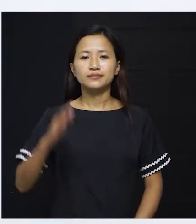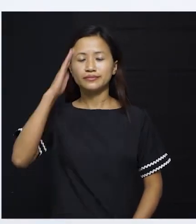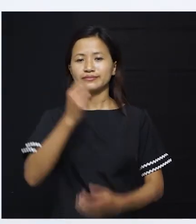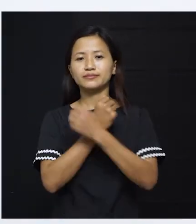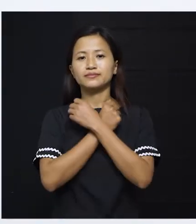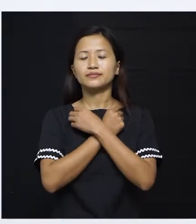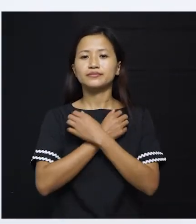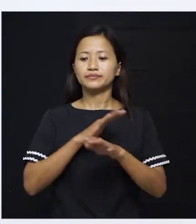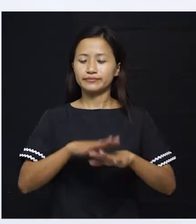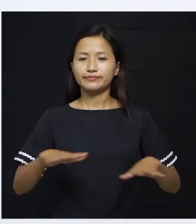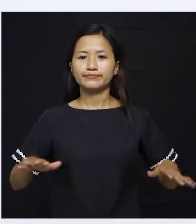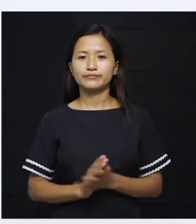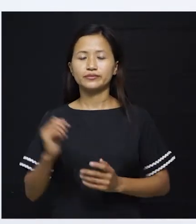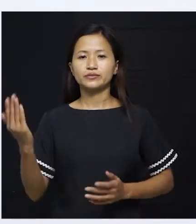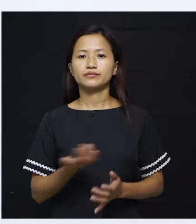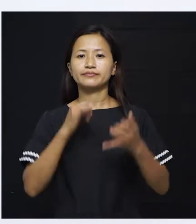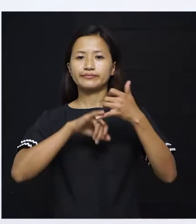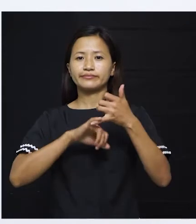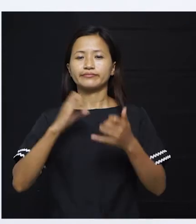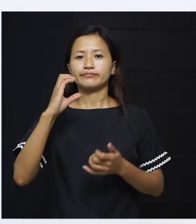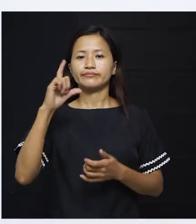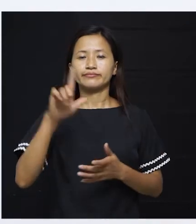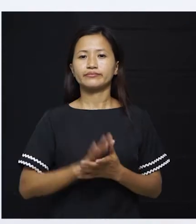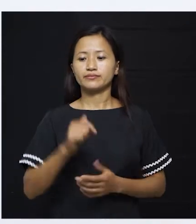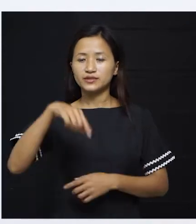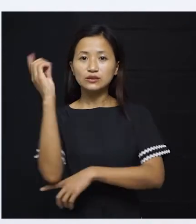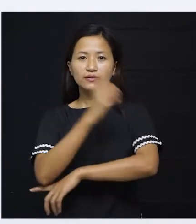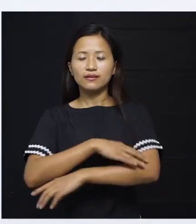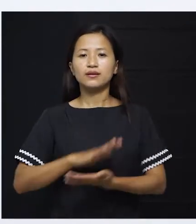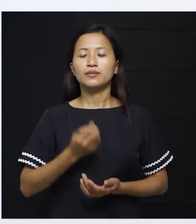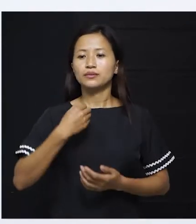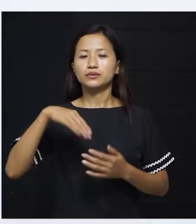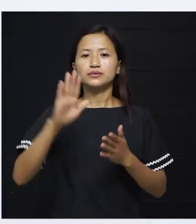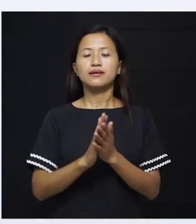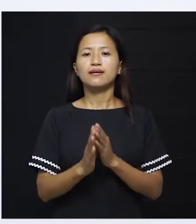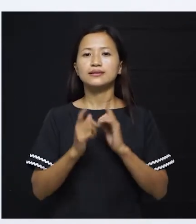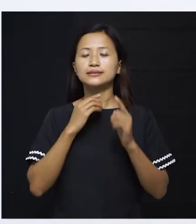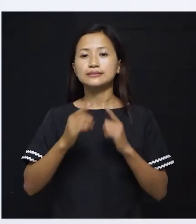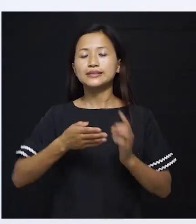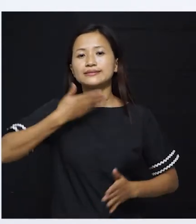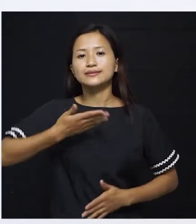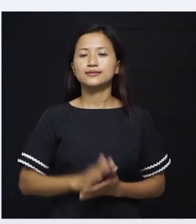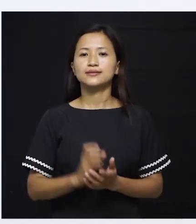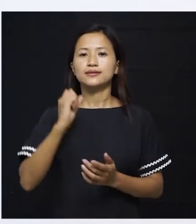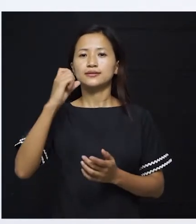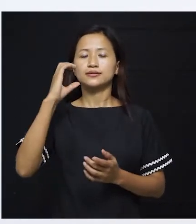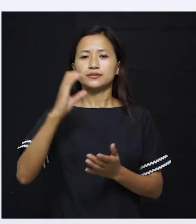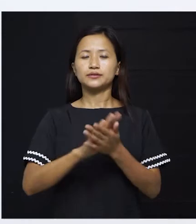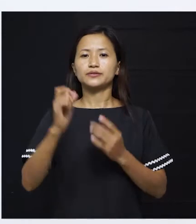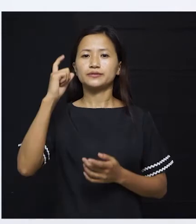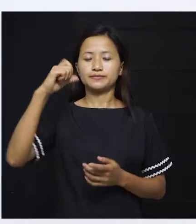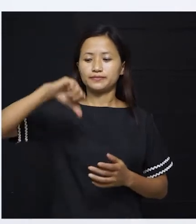Hello, my dear students. Welcome to your social science class. Today I'm going to explain to you Chapter 9, the early history